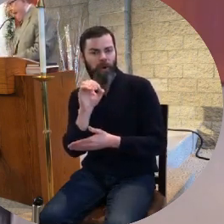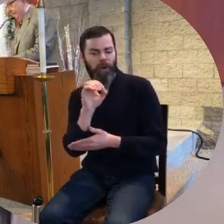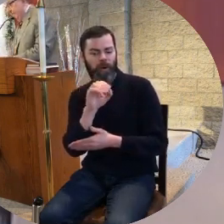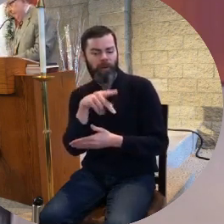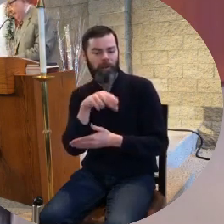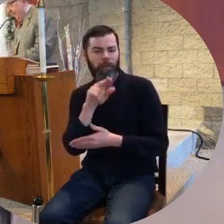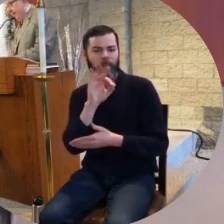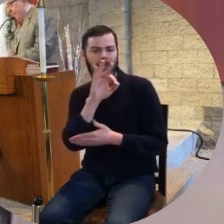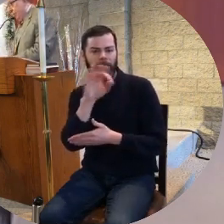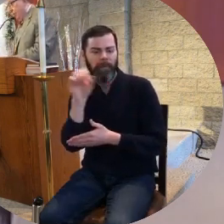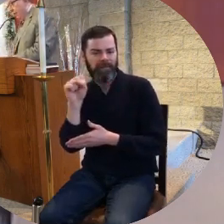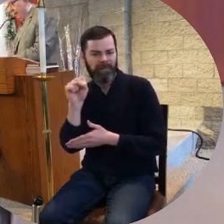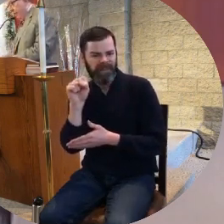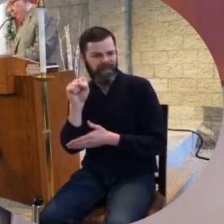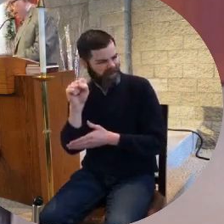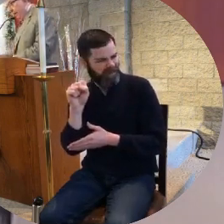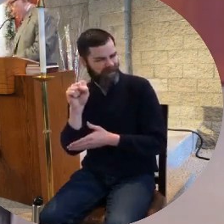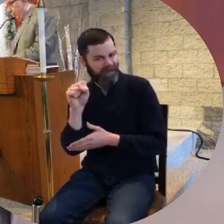day.